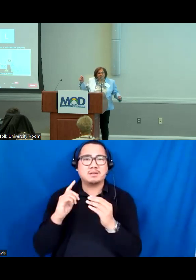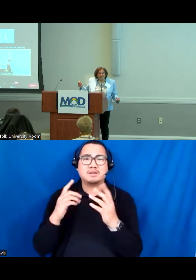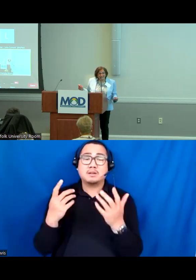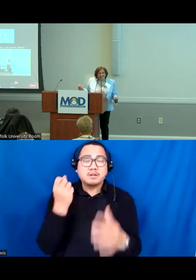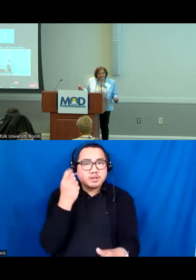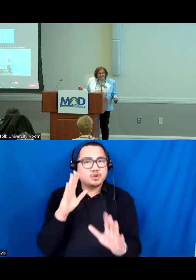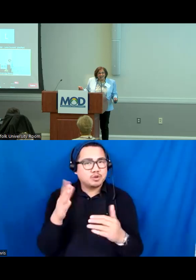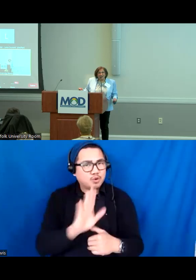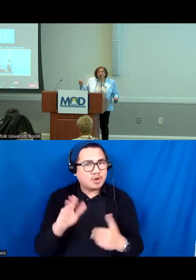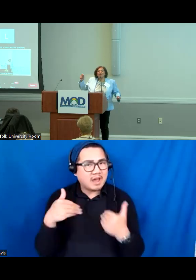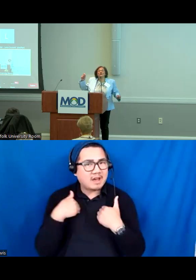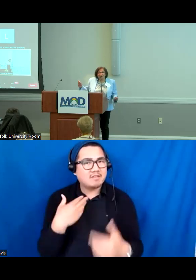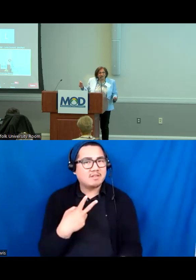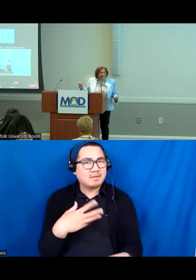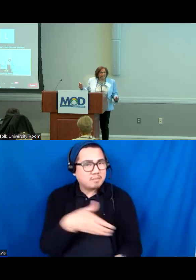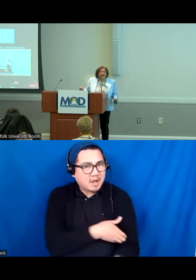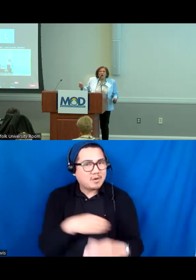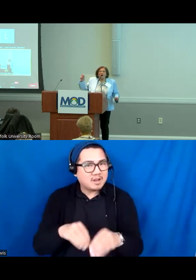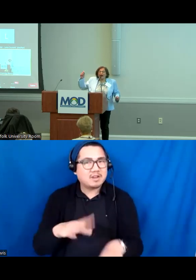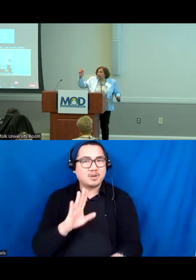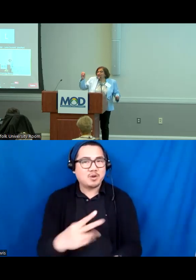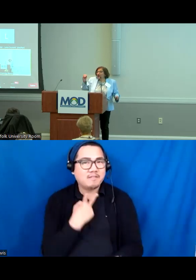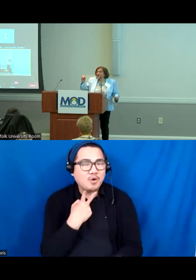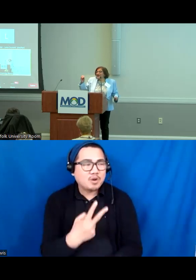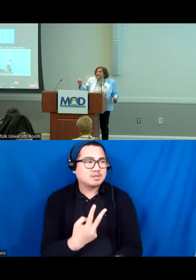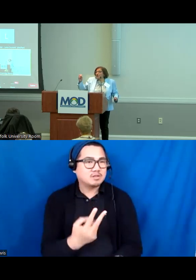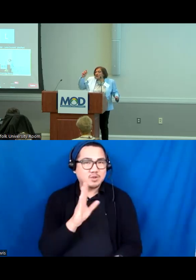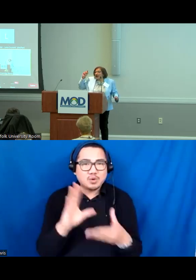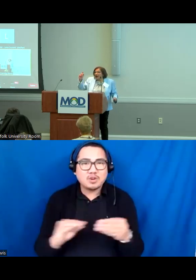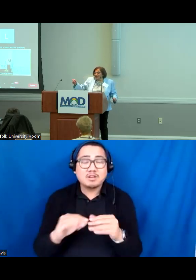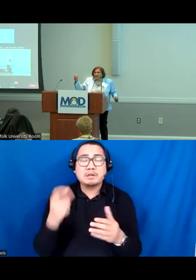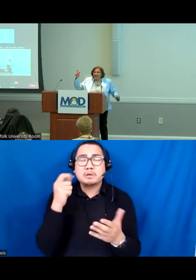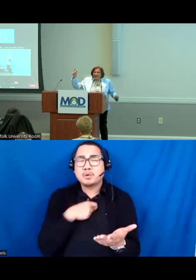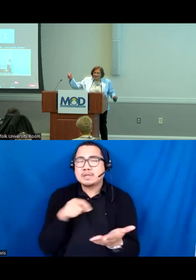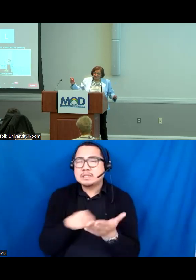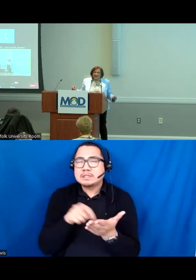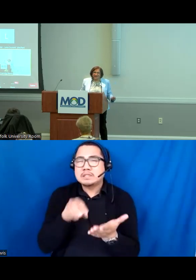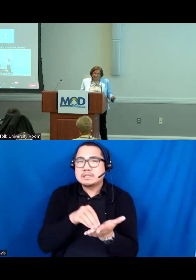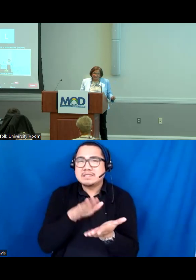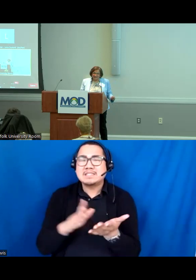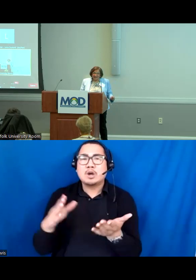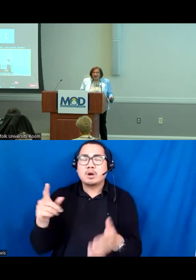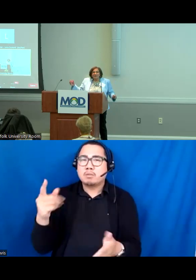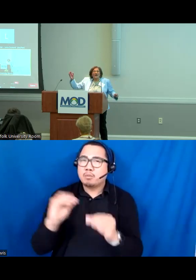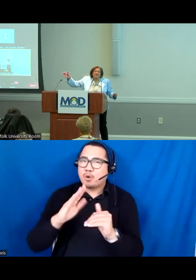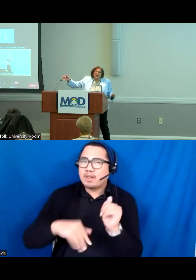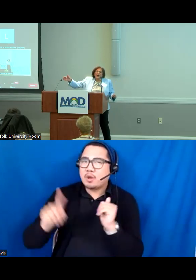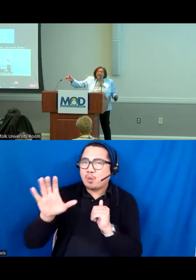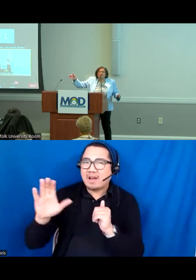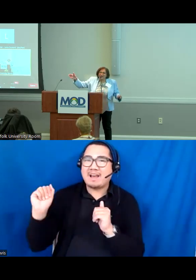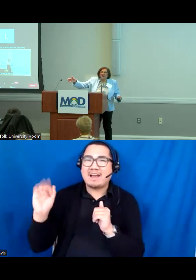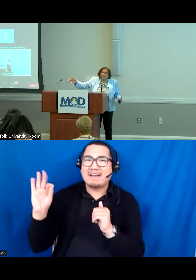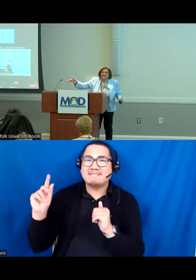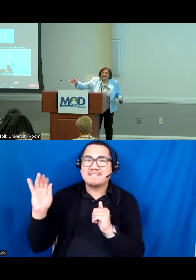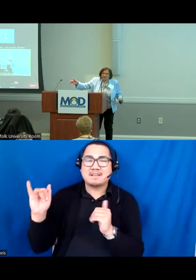your voices, your stories. Oh, we documented over 100 affidavits. We had